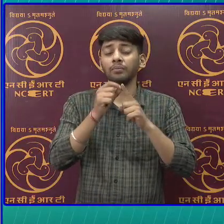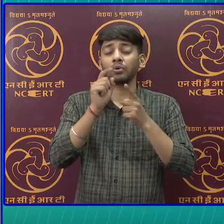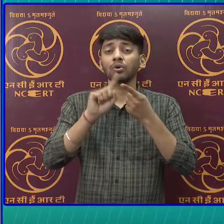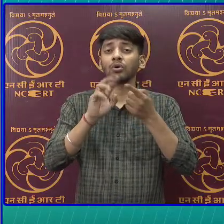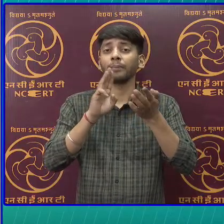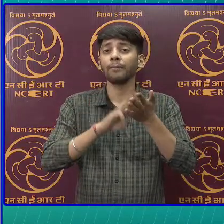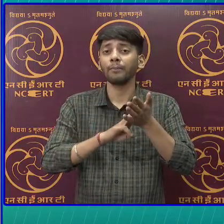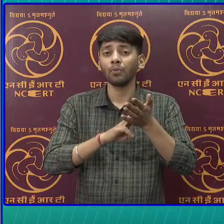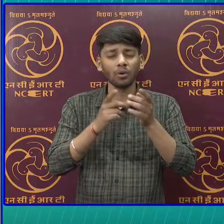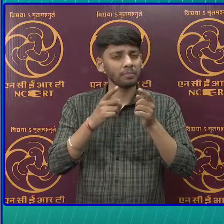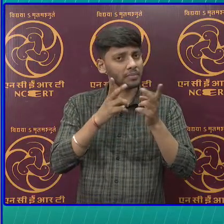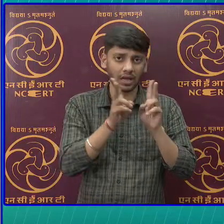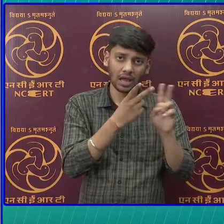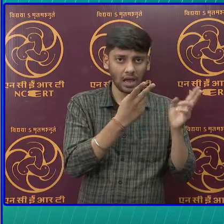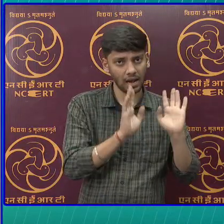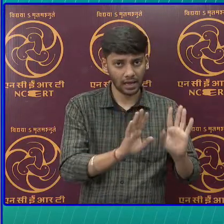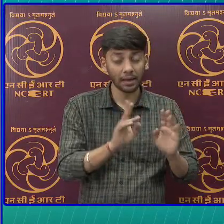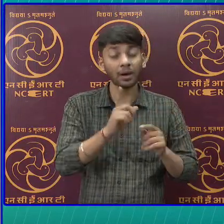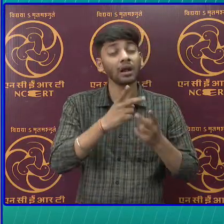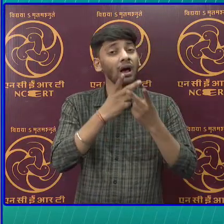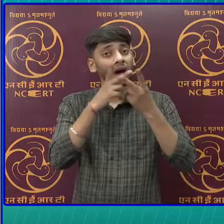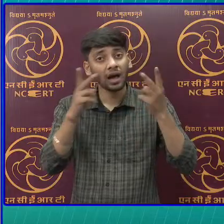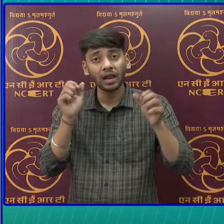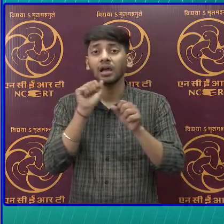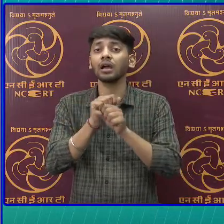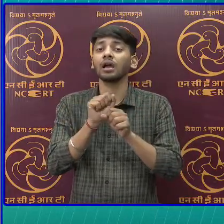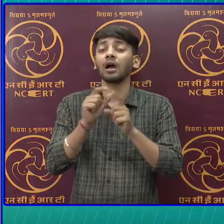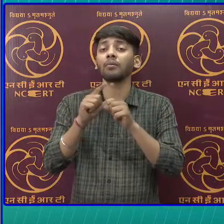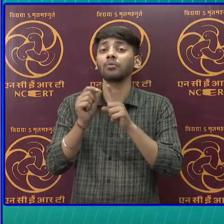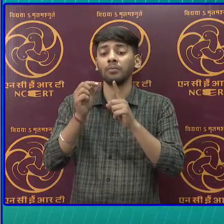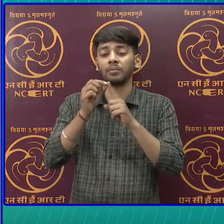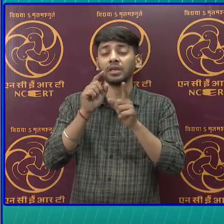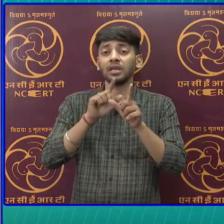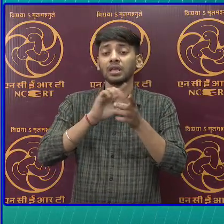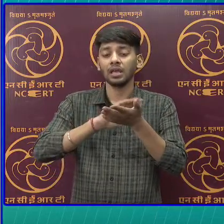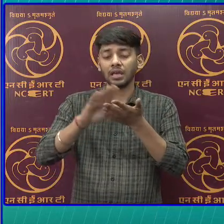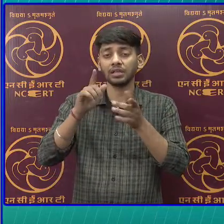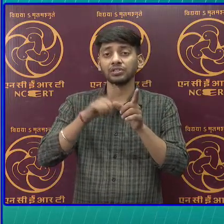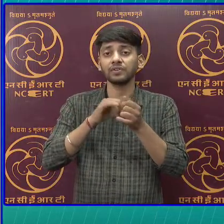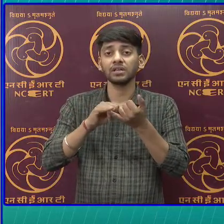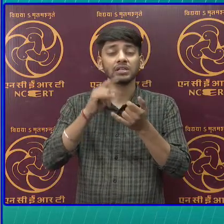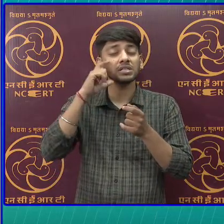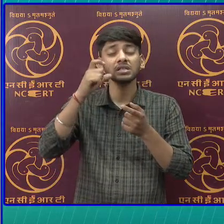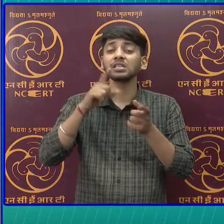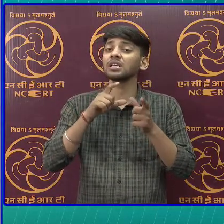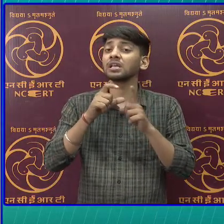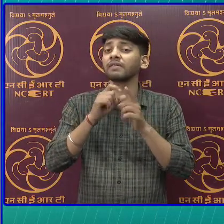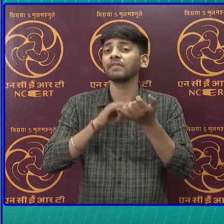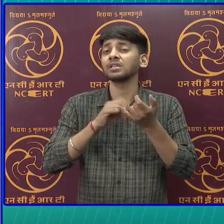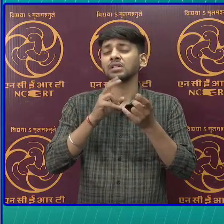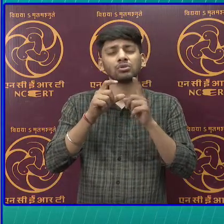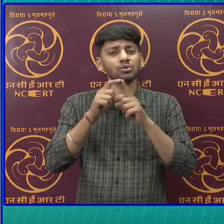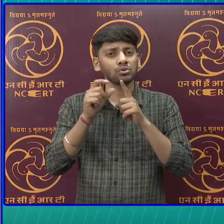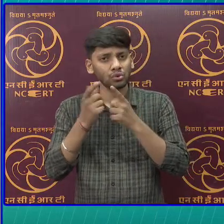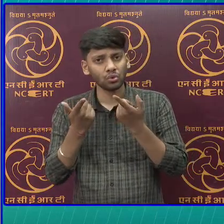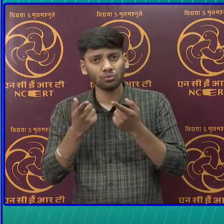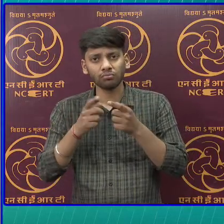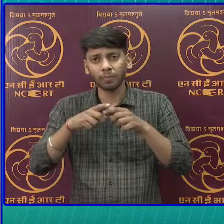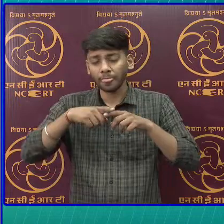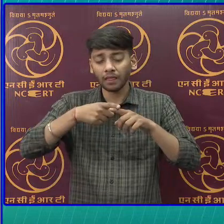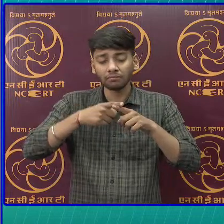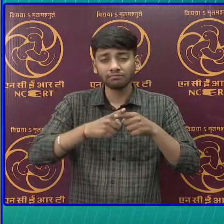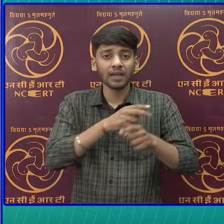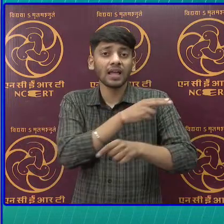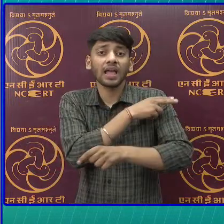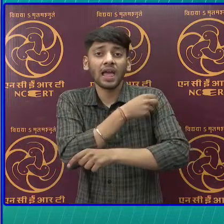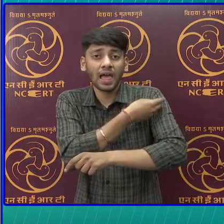3 plays and he worked as a physician also. So, he has done many operations even, and